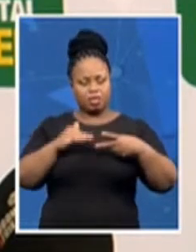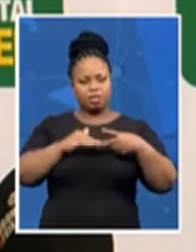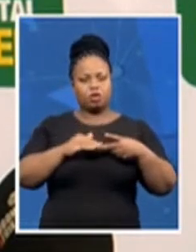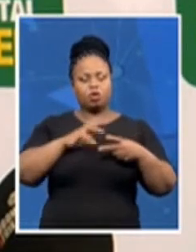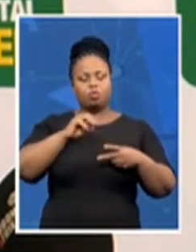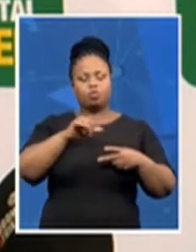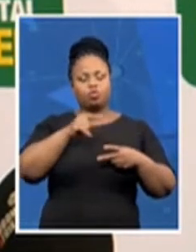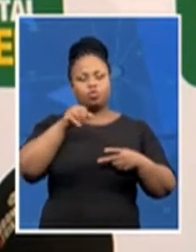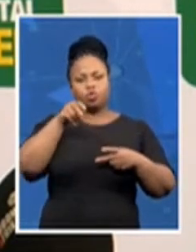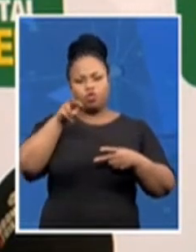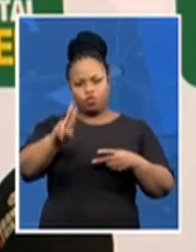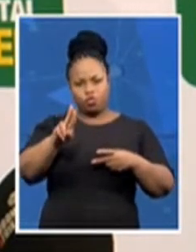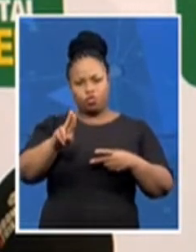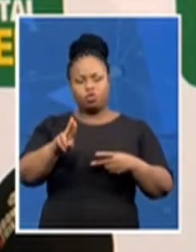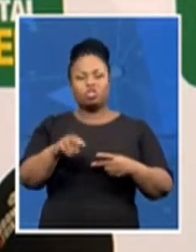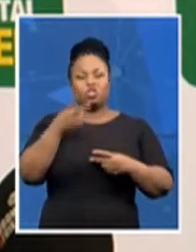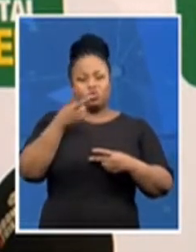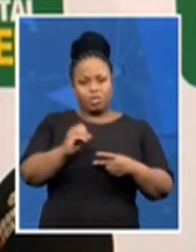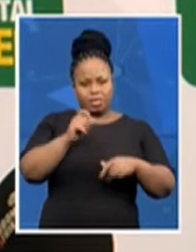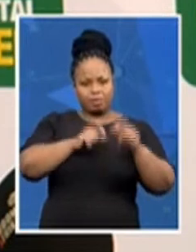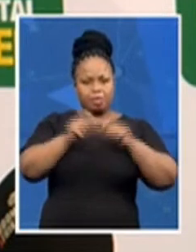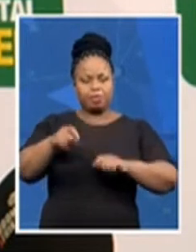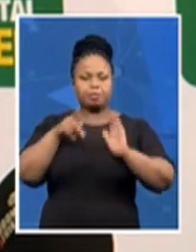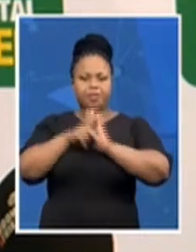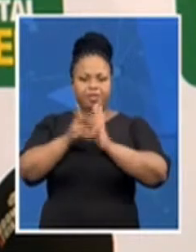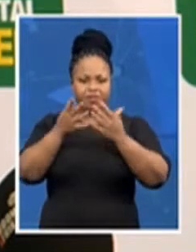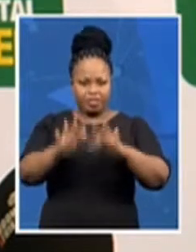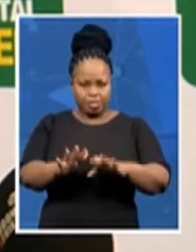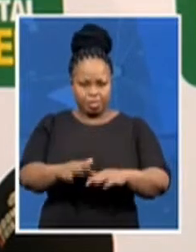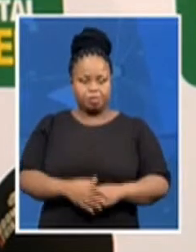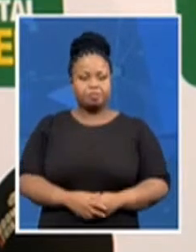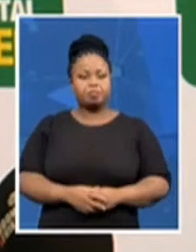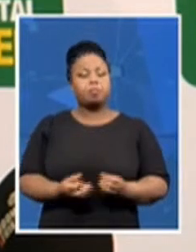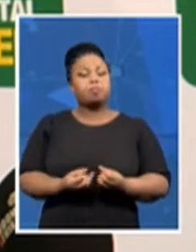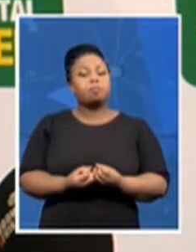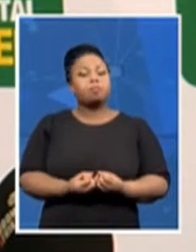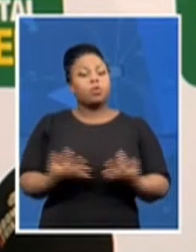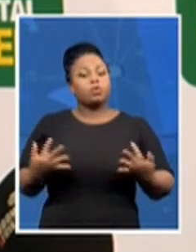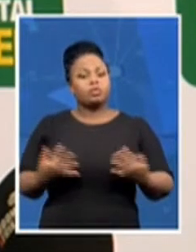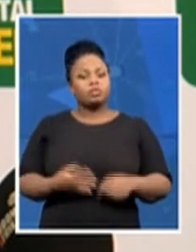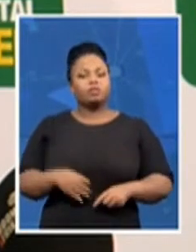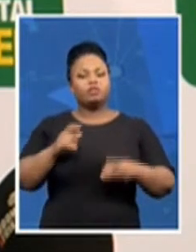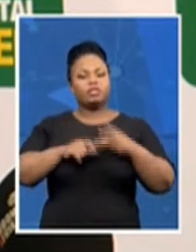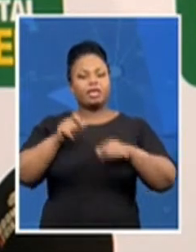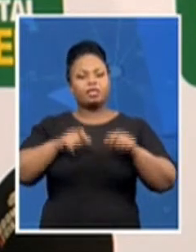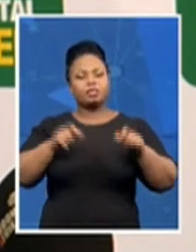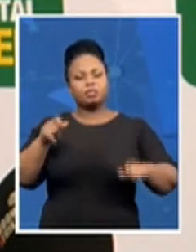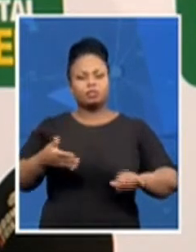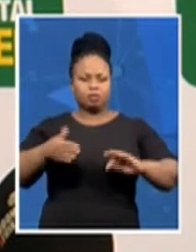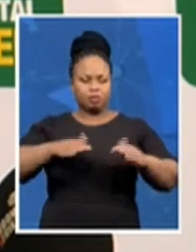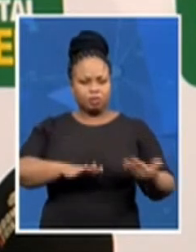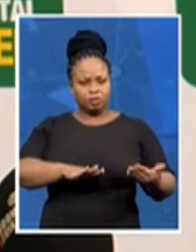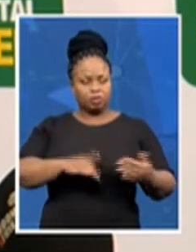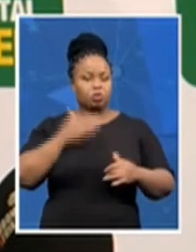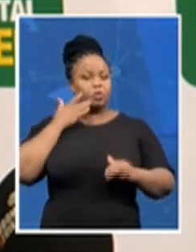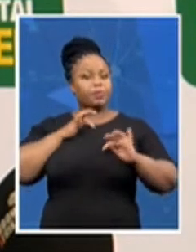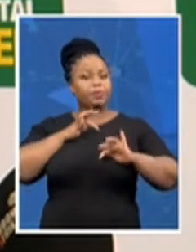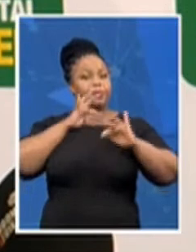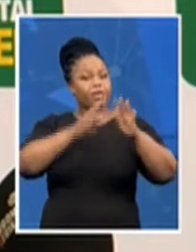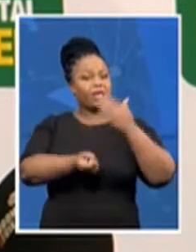were reported. The majority who died during the unrest had gunshot wounds and